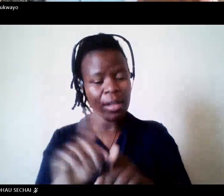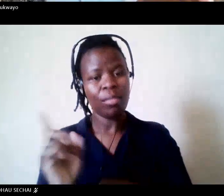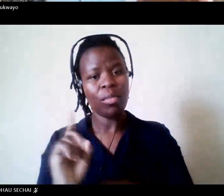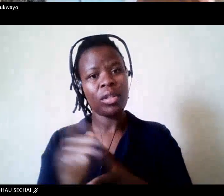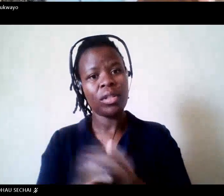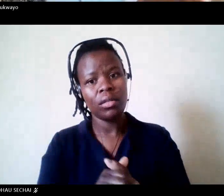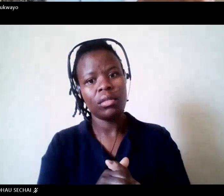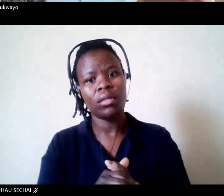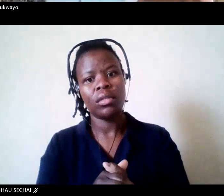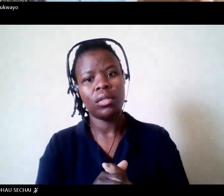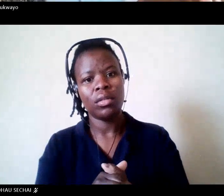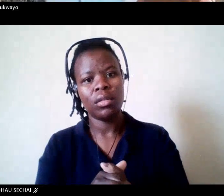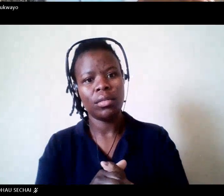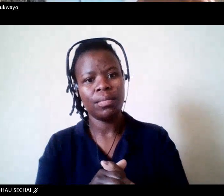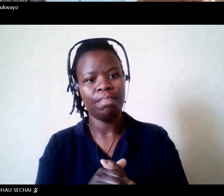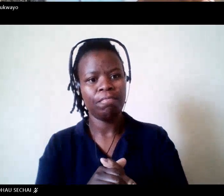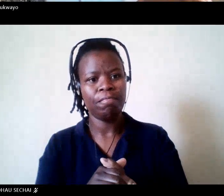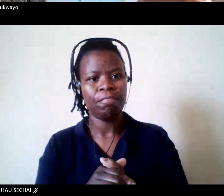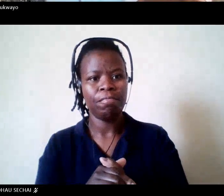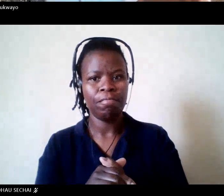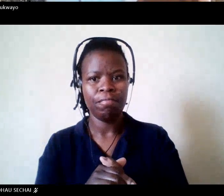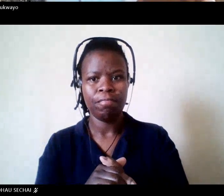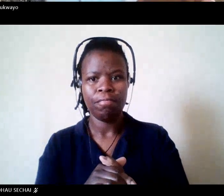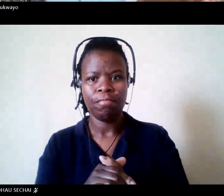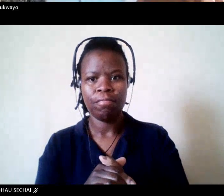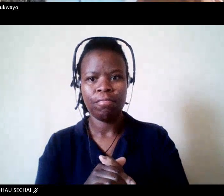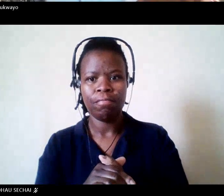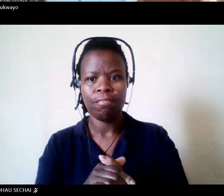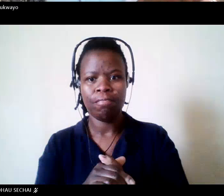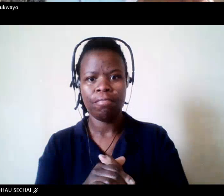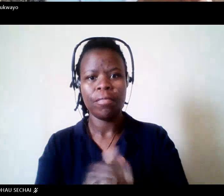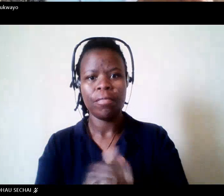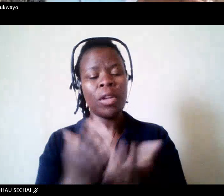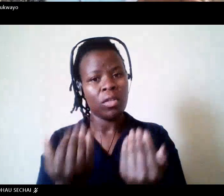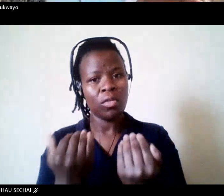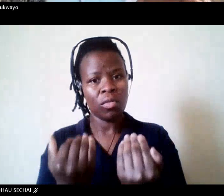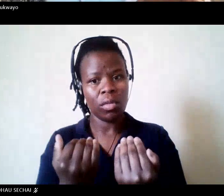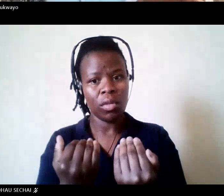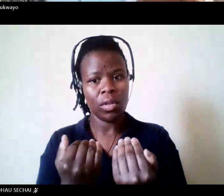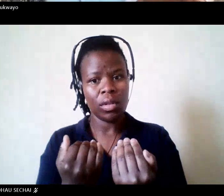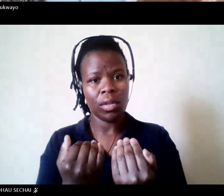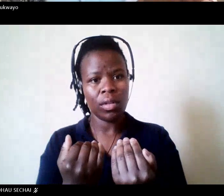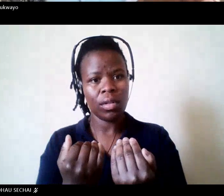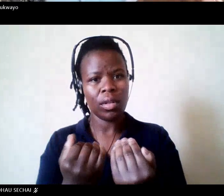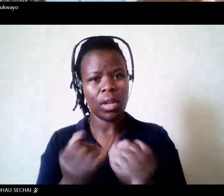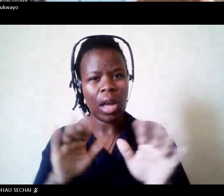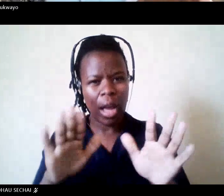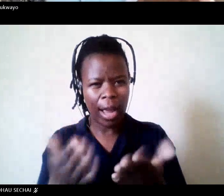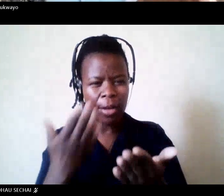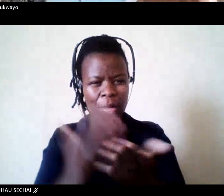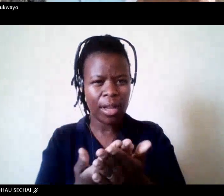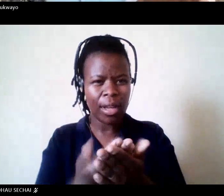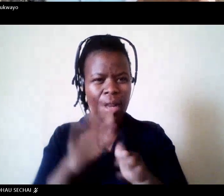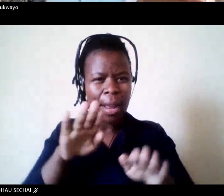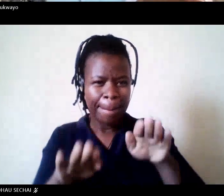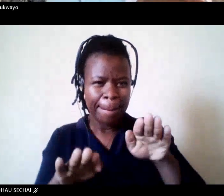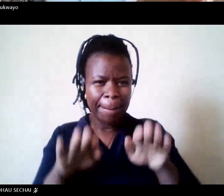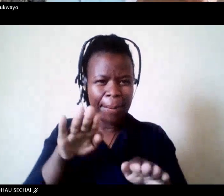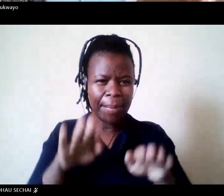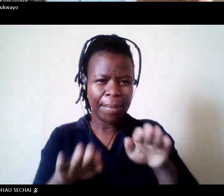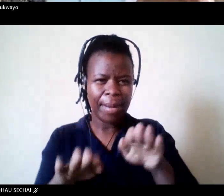everything. And students have always expressed how she brought a balance with her academic support, the rigor,